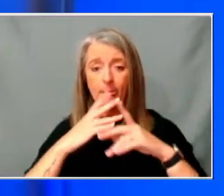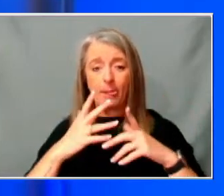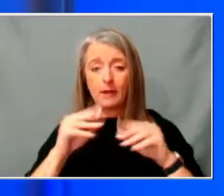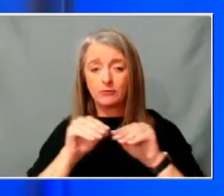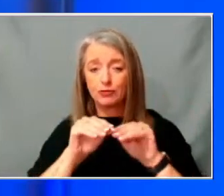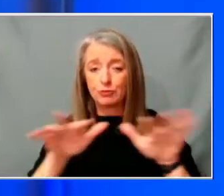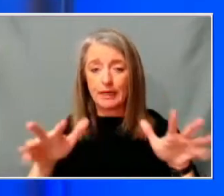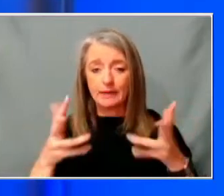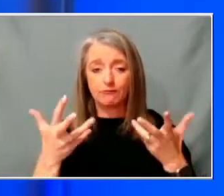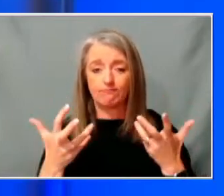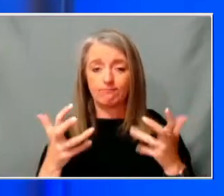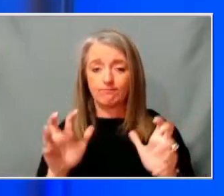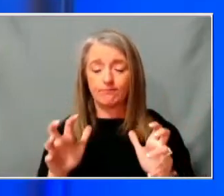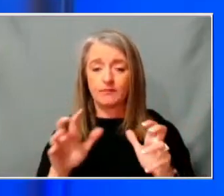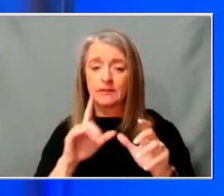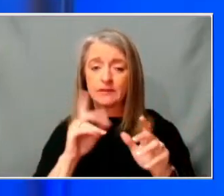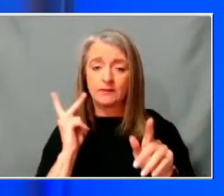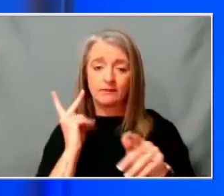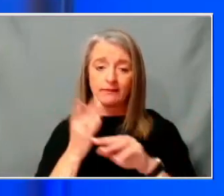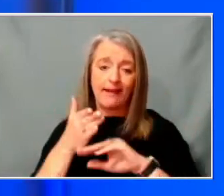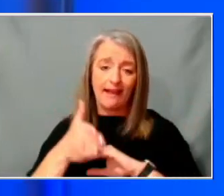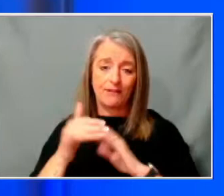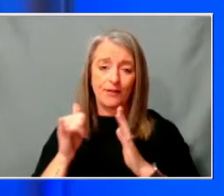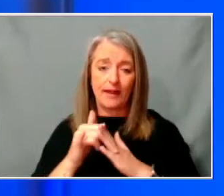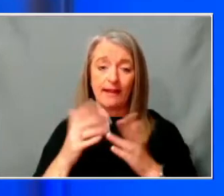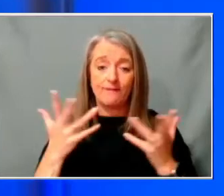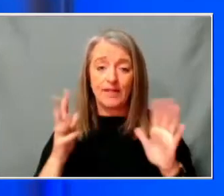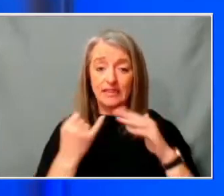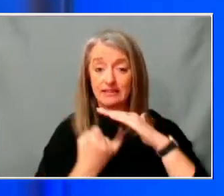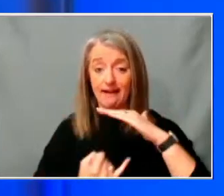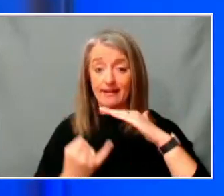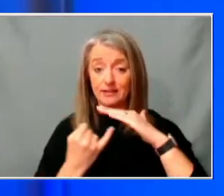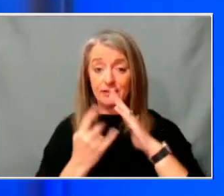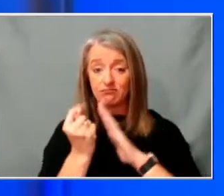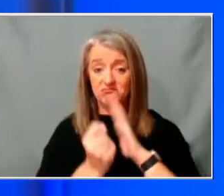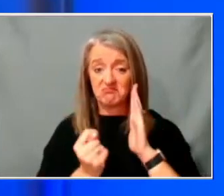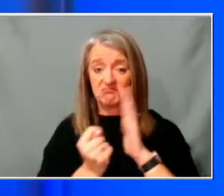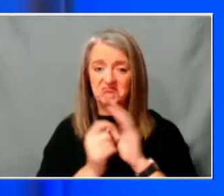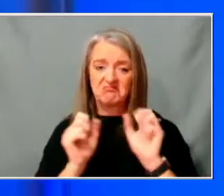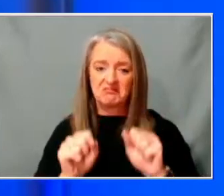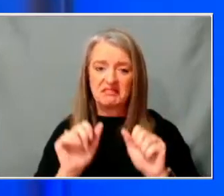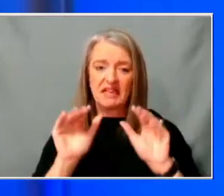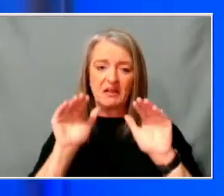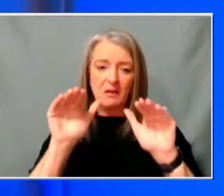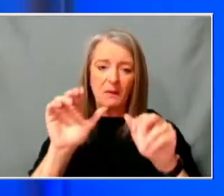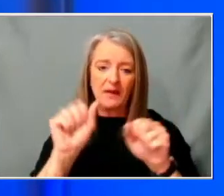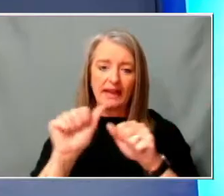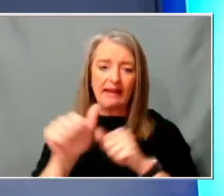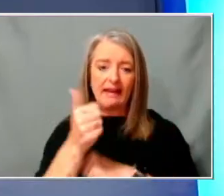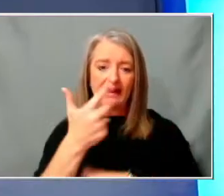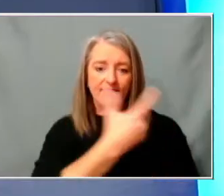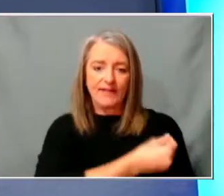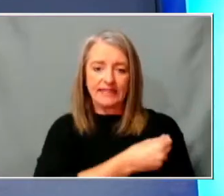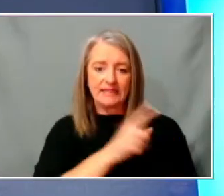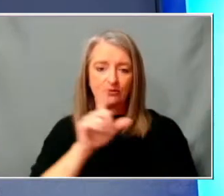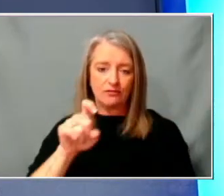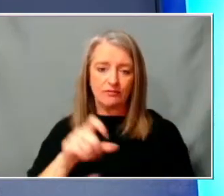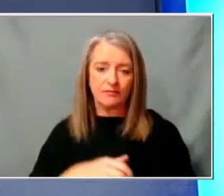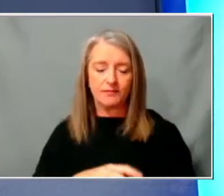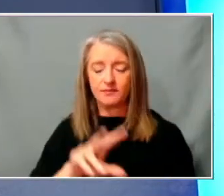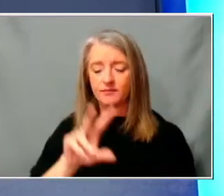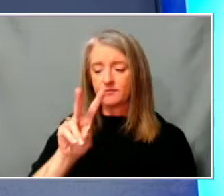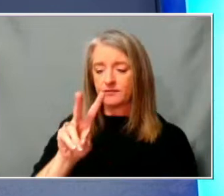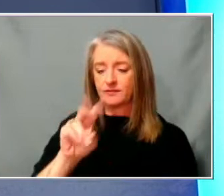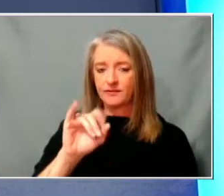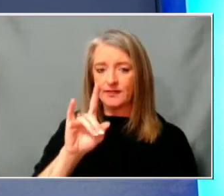the baseline answer is once you're out of that isolation period, you can really go get any vaccination you would like. Vicki Martin